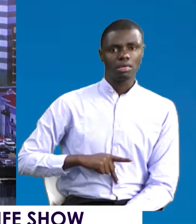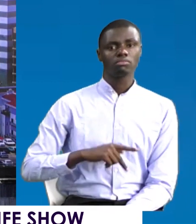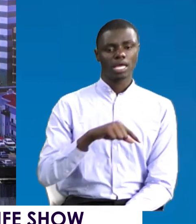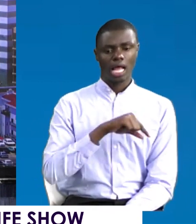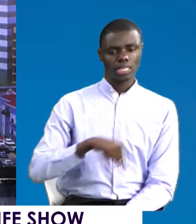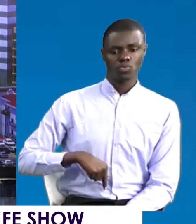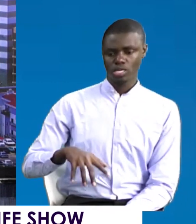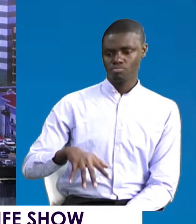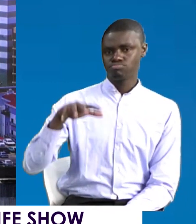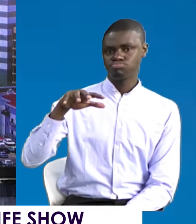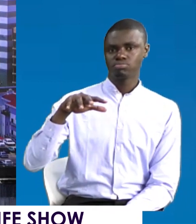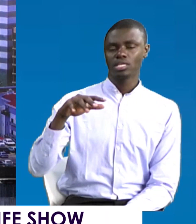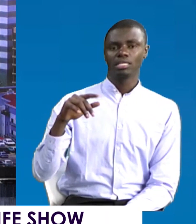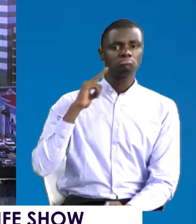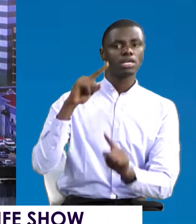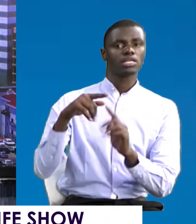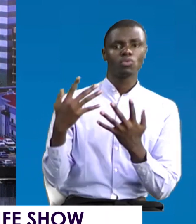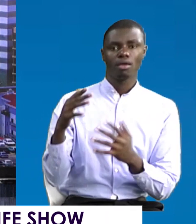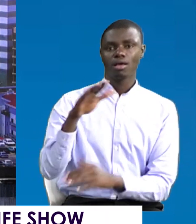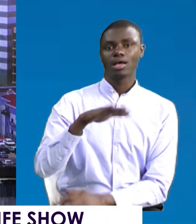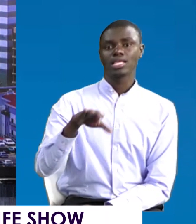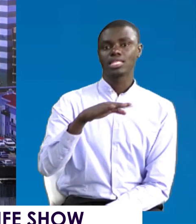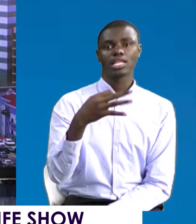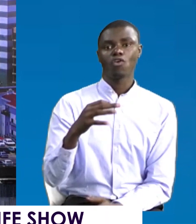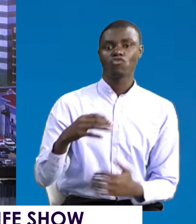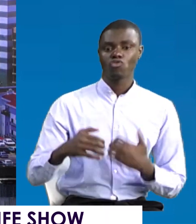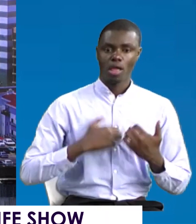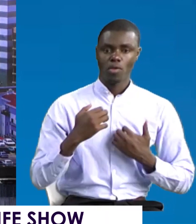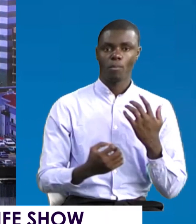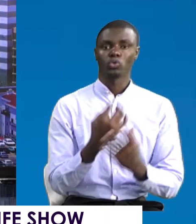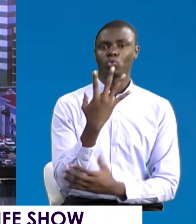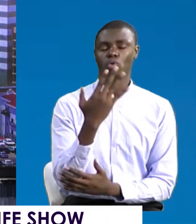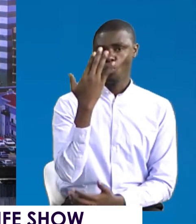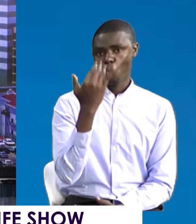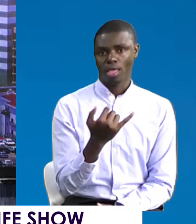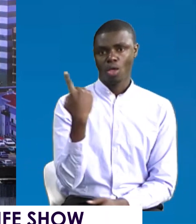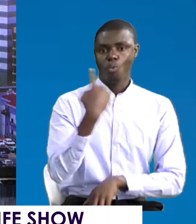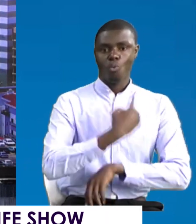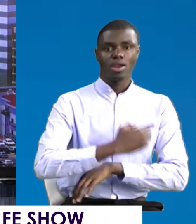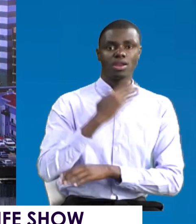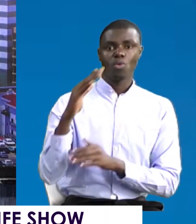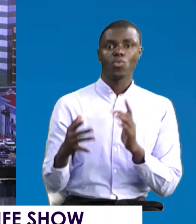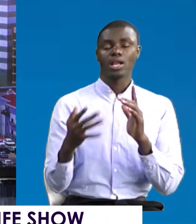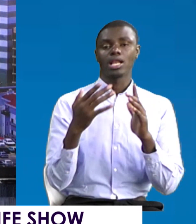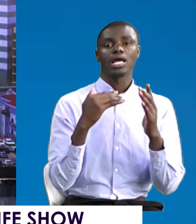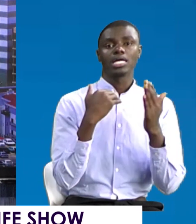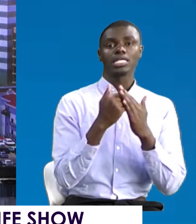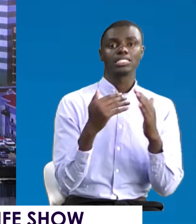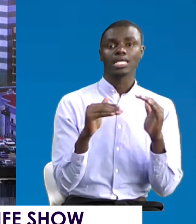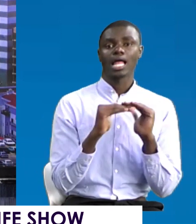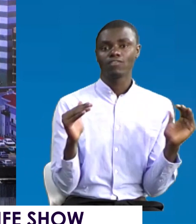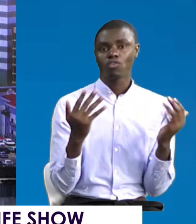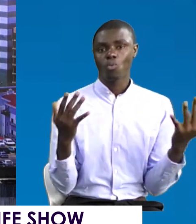is raised. You are targeted in the area of your emotional growth, because one day you will reach a level